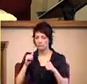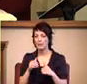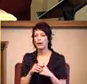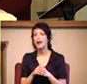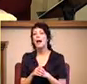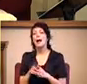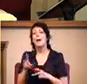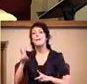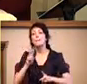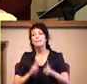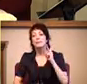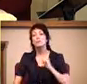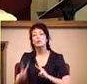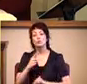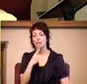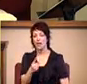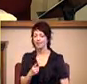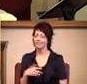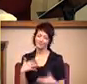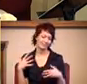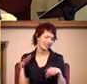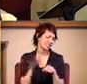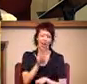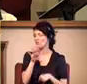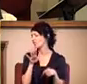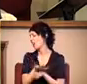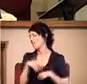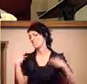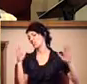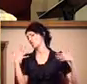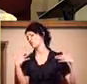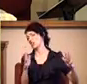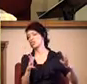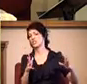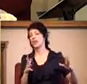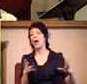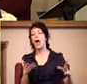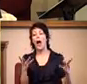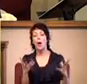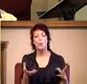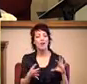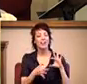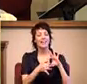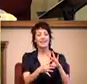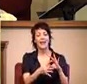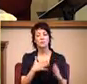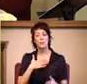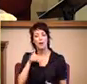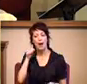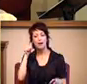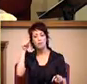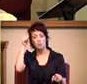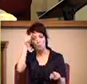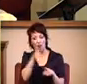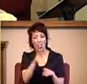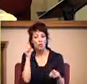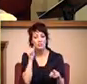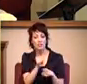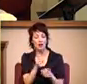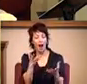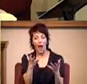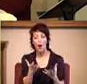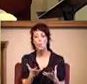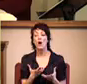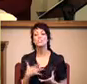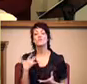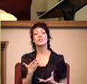that there are people who are saying enough is enough, and I want to get connected with my brother and sister, and I want to matter again.